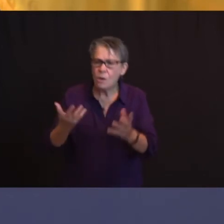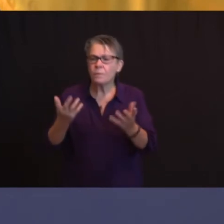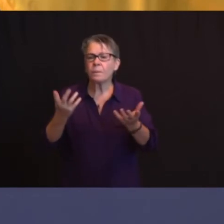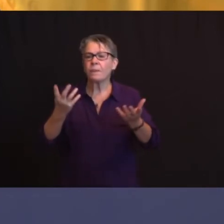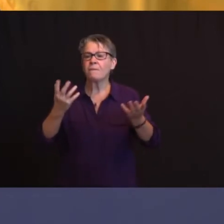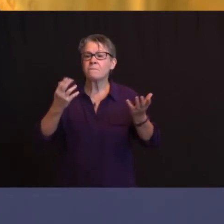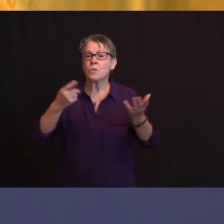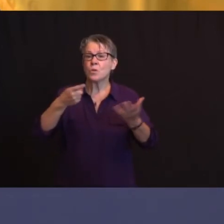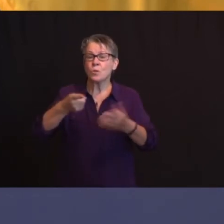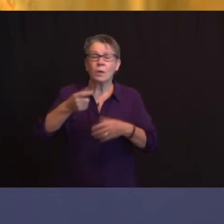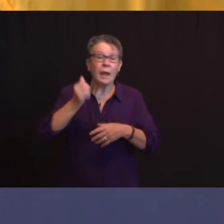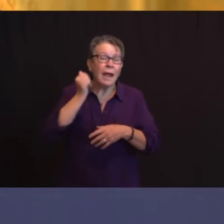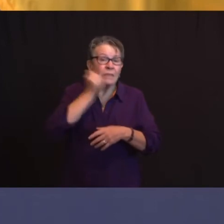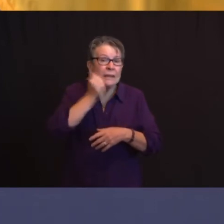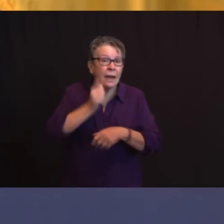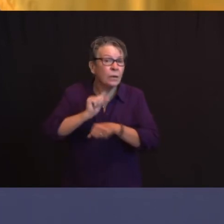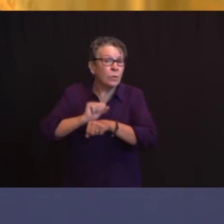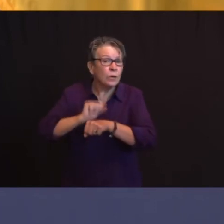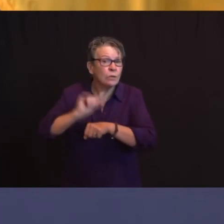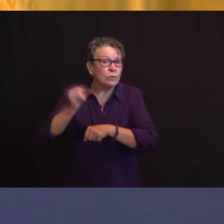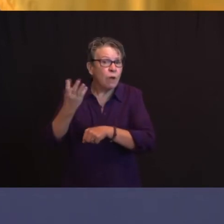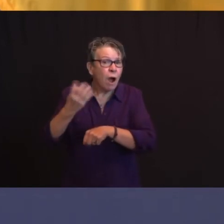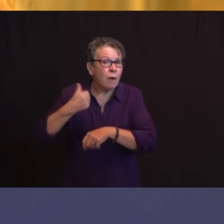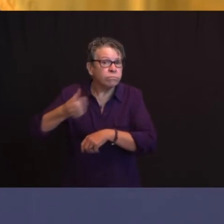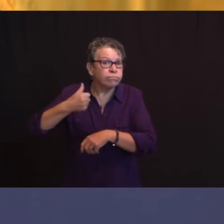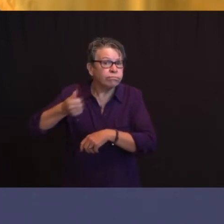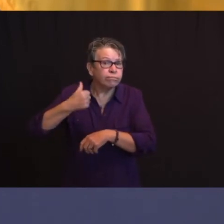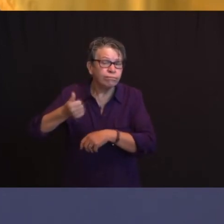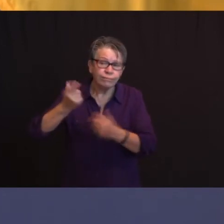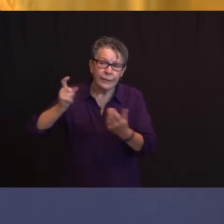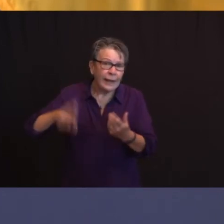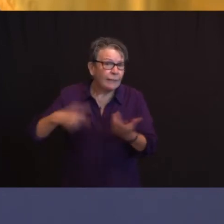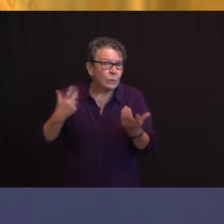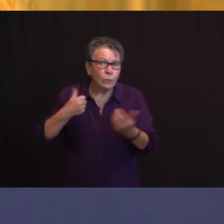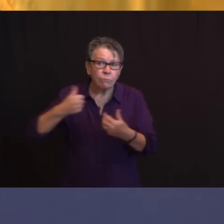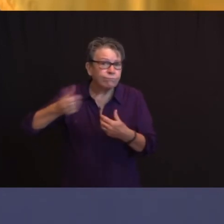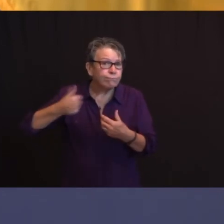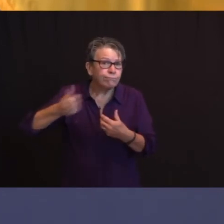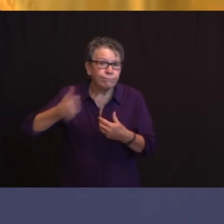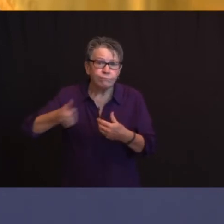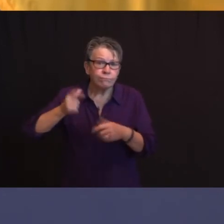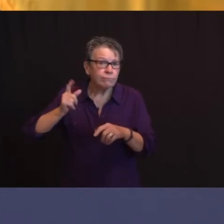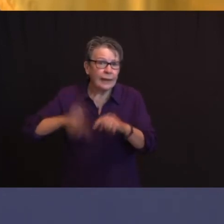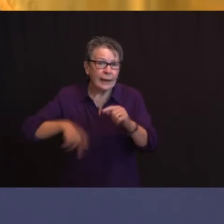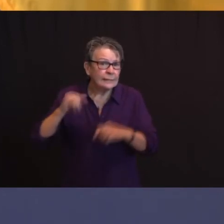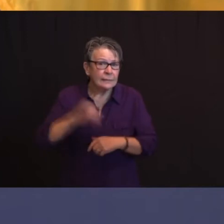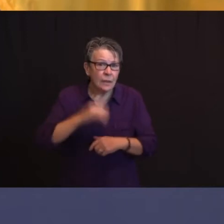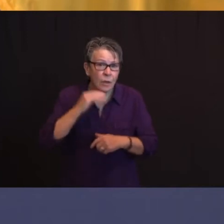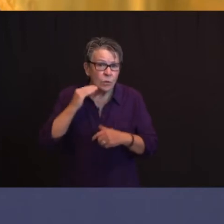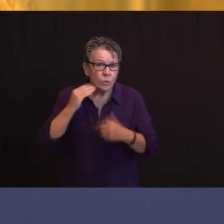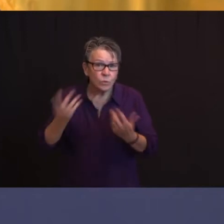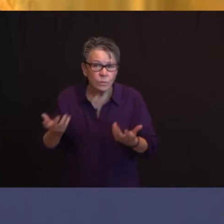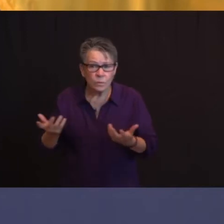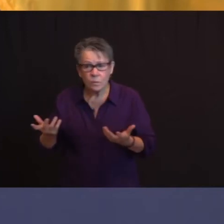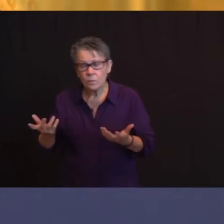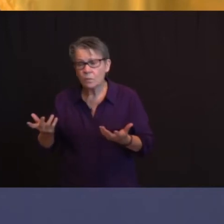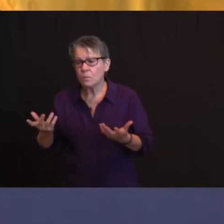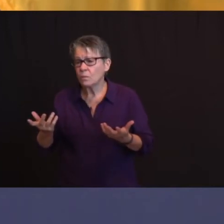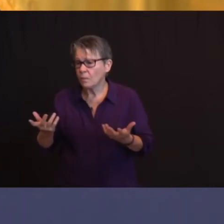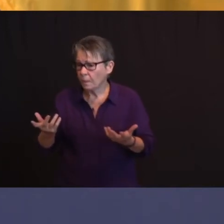Frankly, I don't want to speak for you, Judy, but when you're at 46 states, we're getting very quickly to what we've been saying for a while